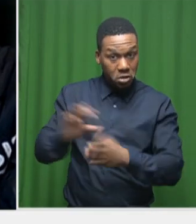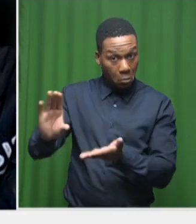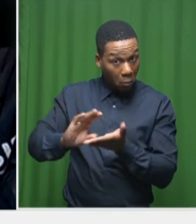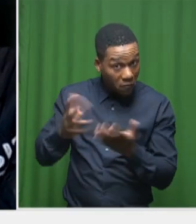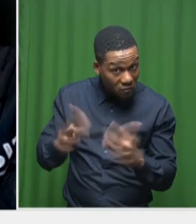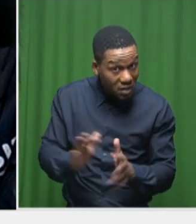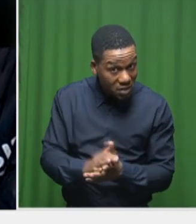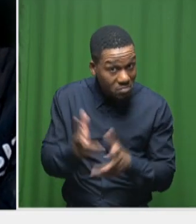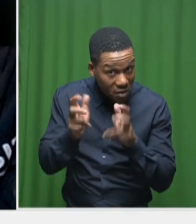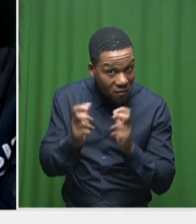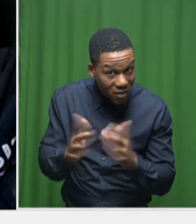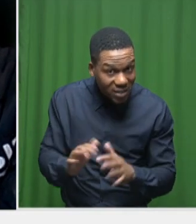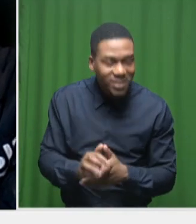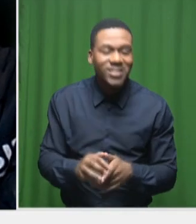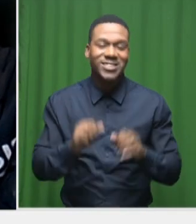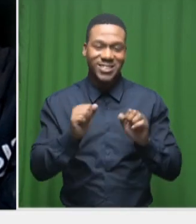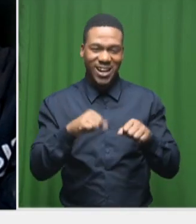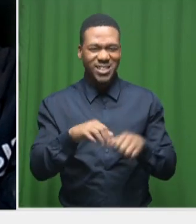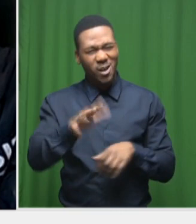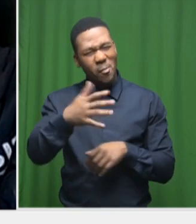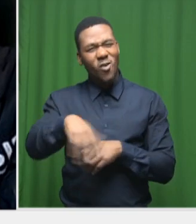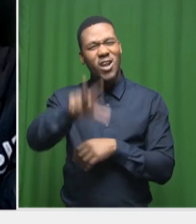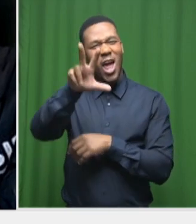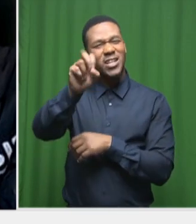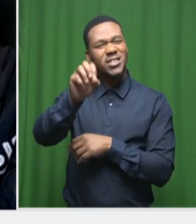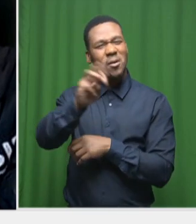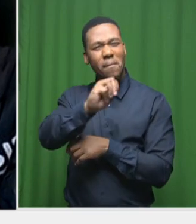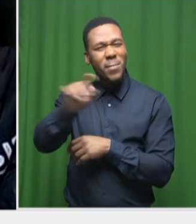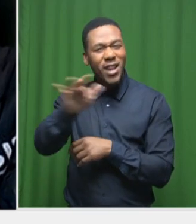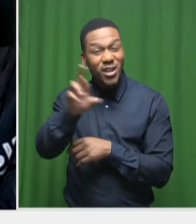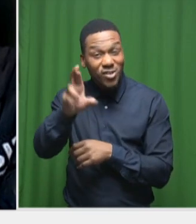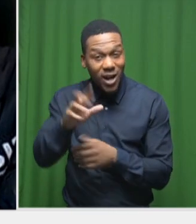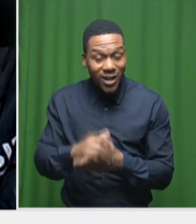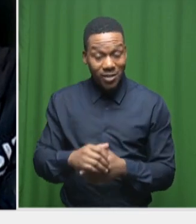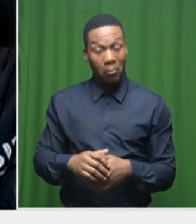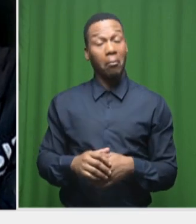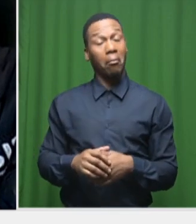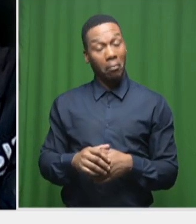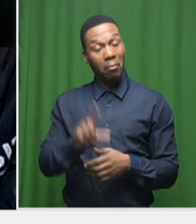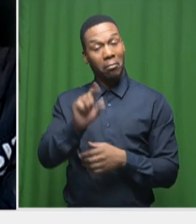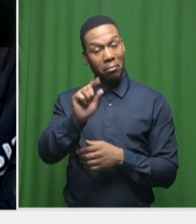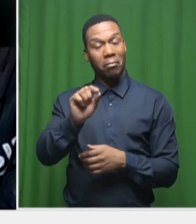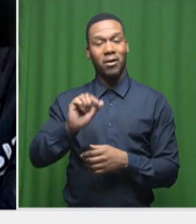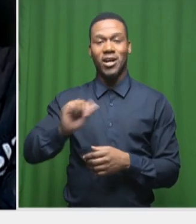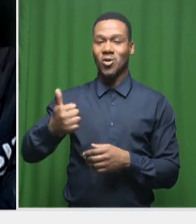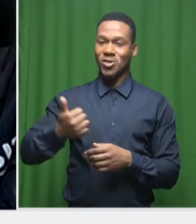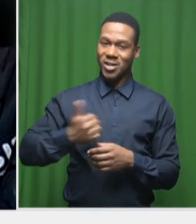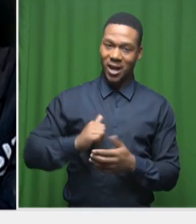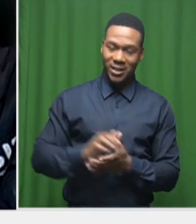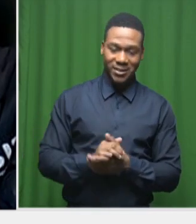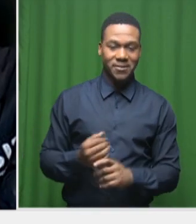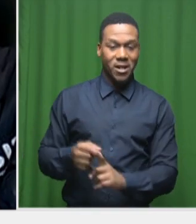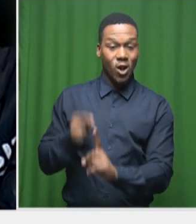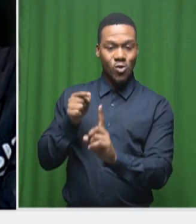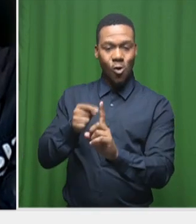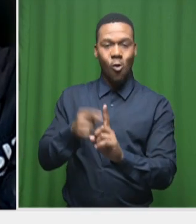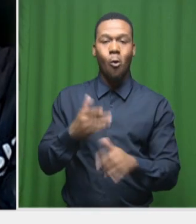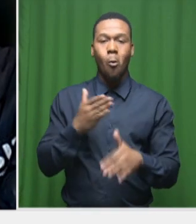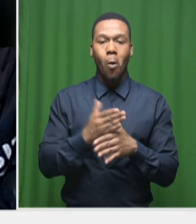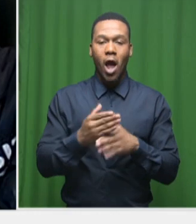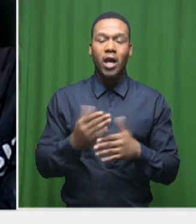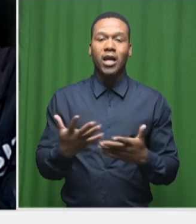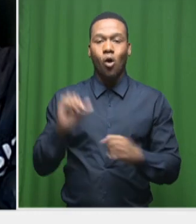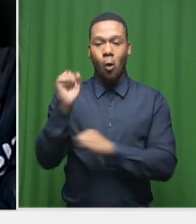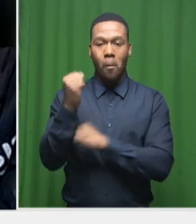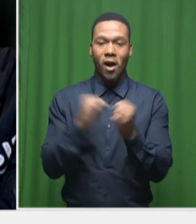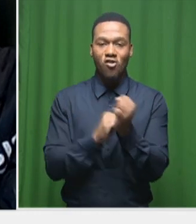innovations, about 80 million rand. So good luck with it. Zamambo Afrika, who is operations manager at the